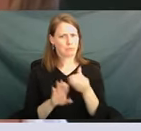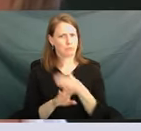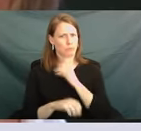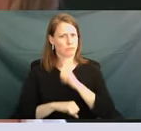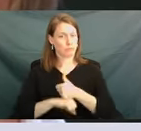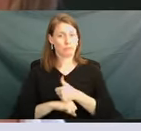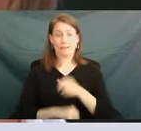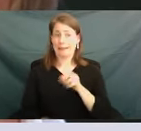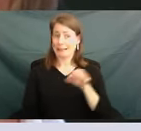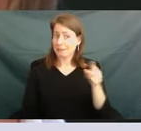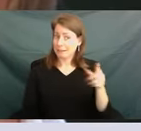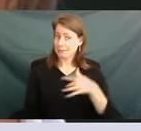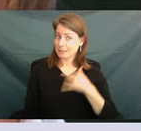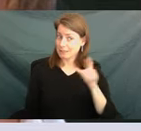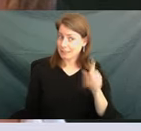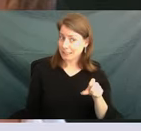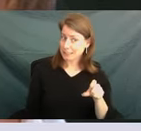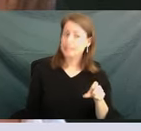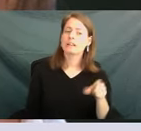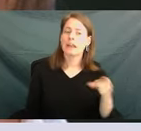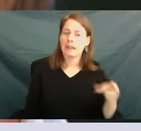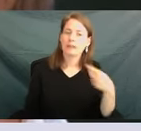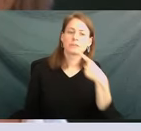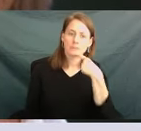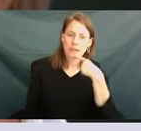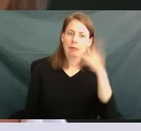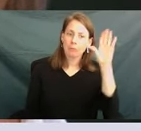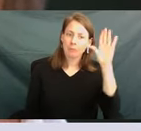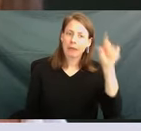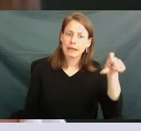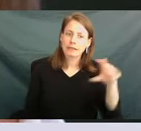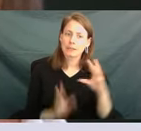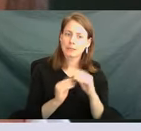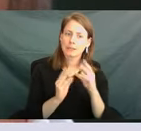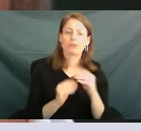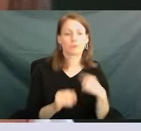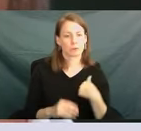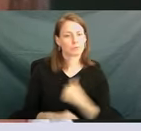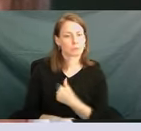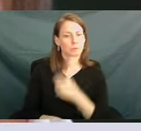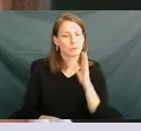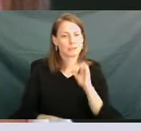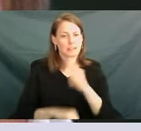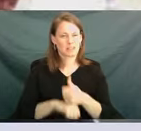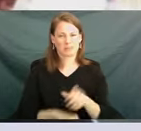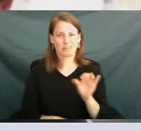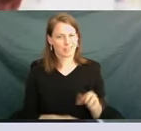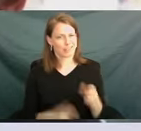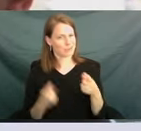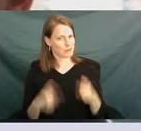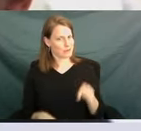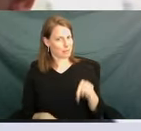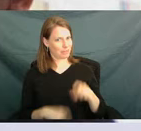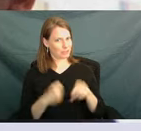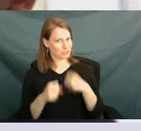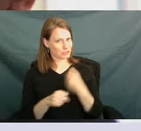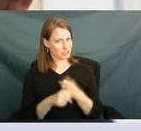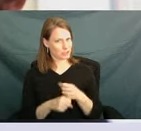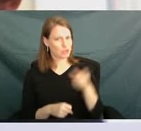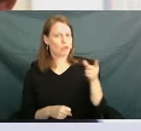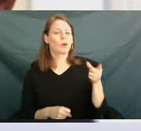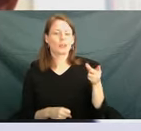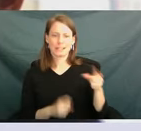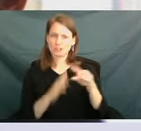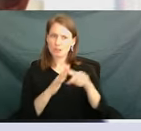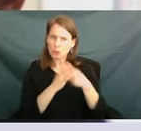year when we found a few incidents had started to occur and he was having problems settling into his new class. The people in his